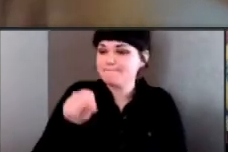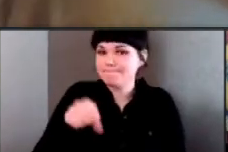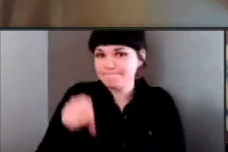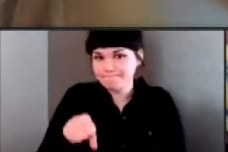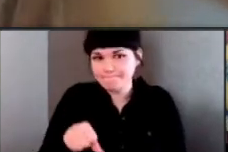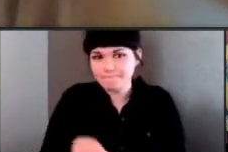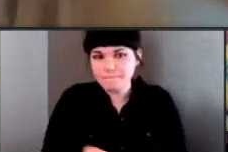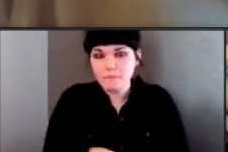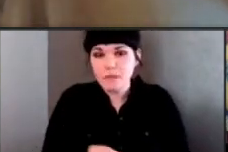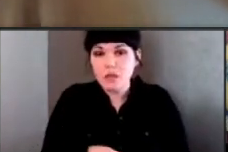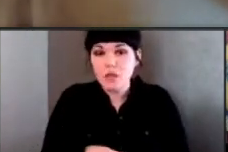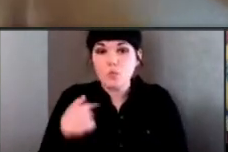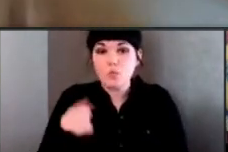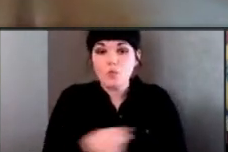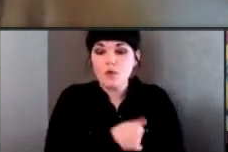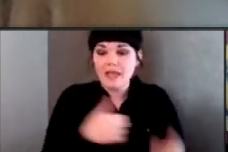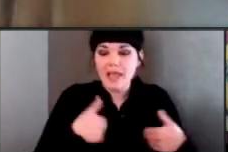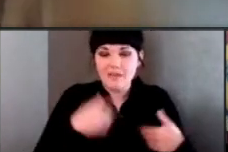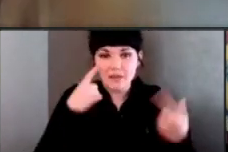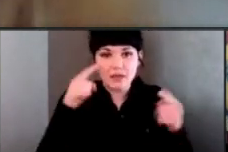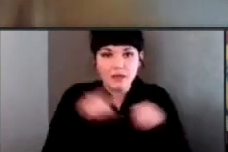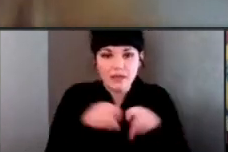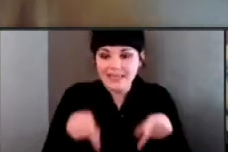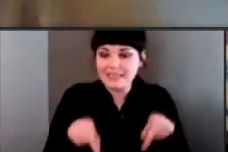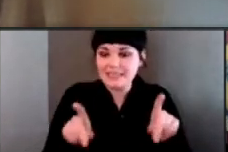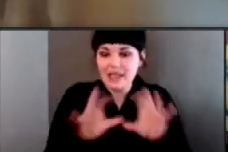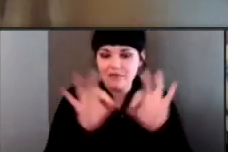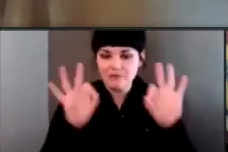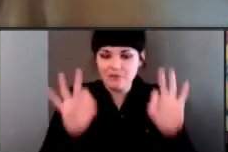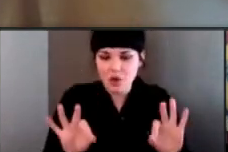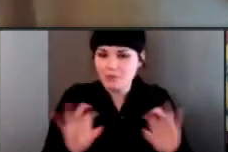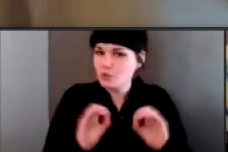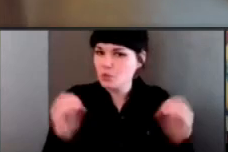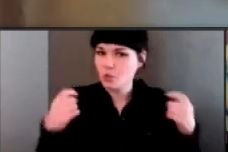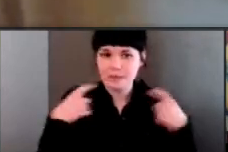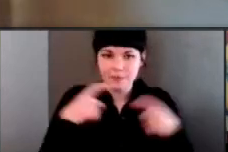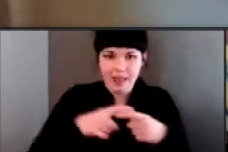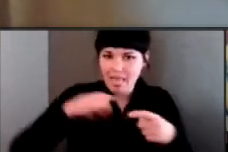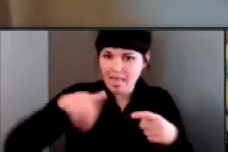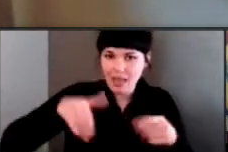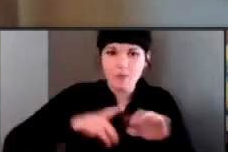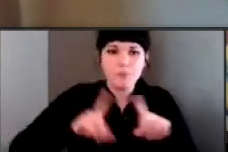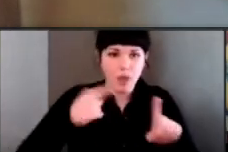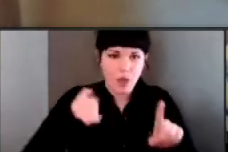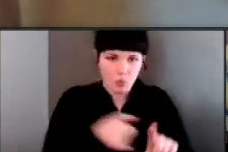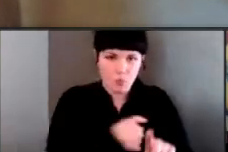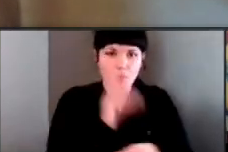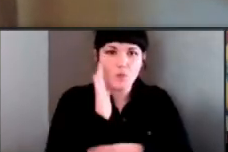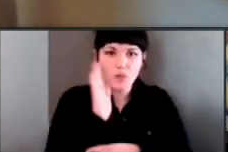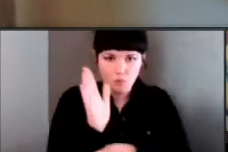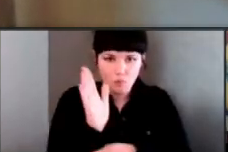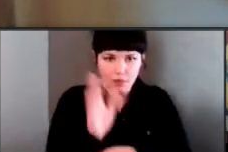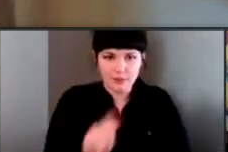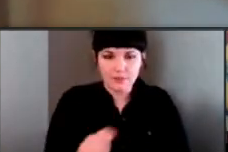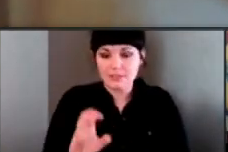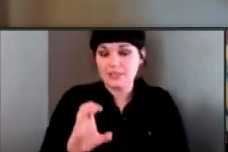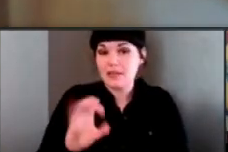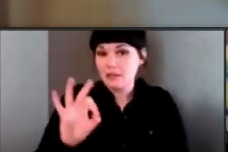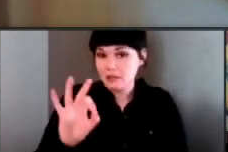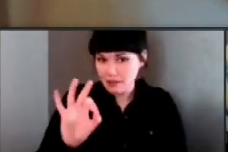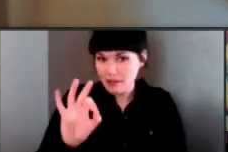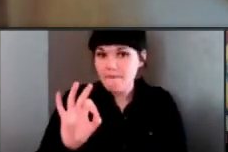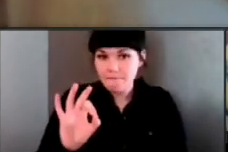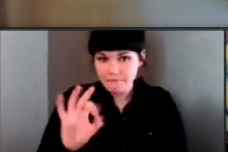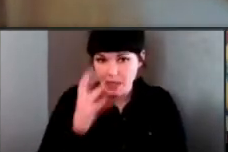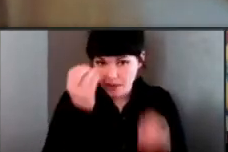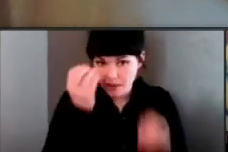Spanish version yet. We're working on it. All of our TCF information, I will send you links to. It's now translated into 4 different